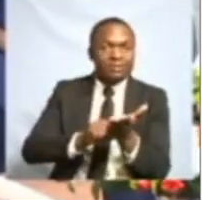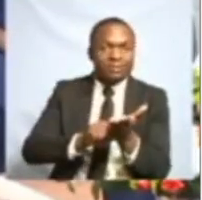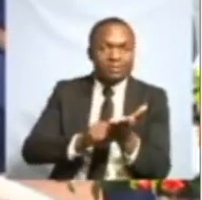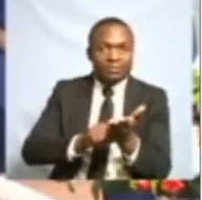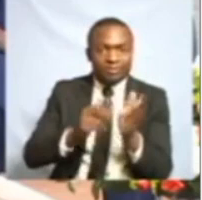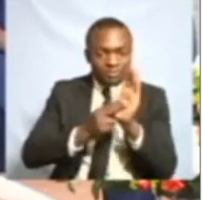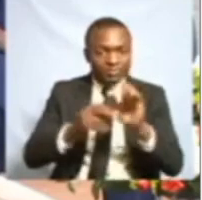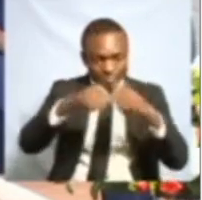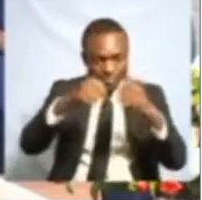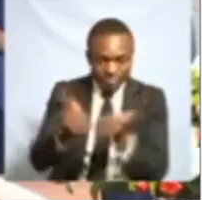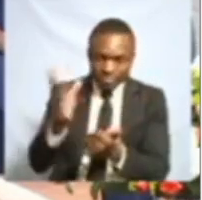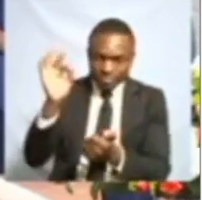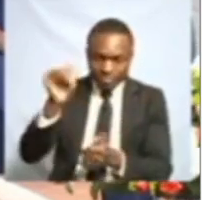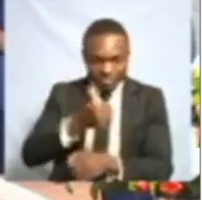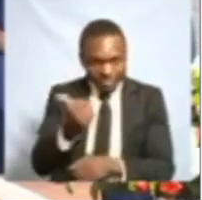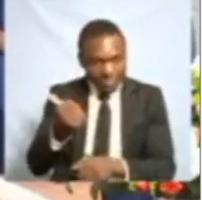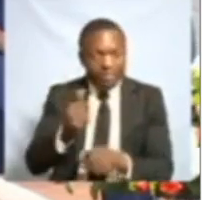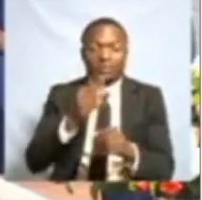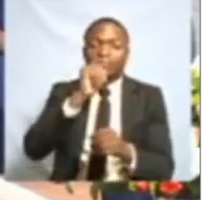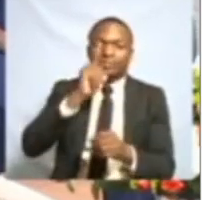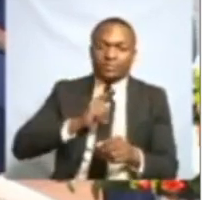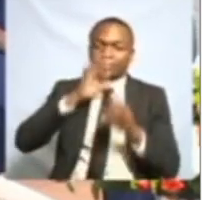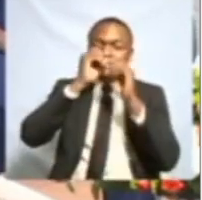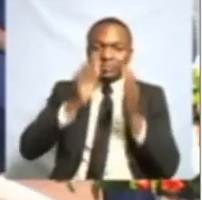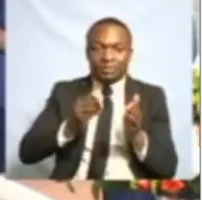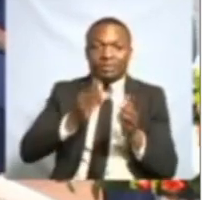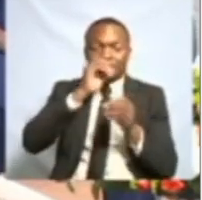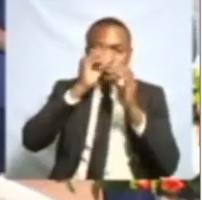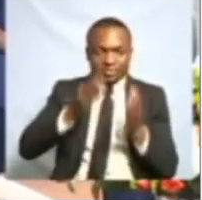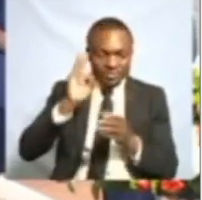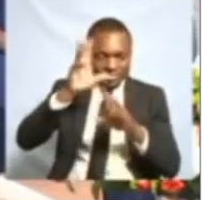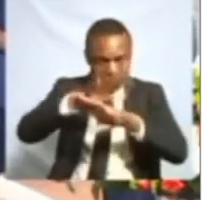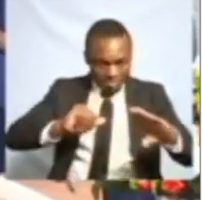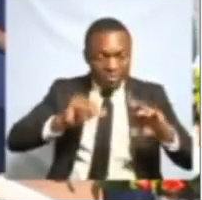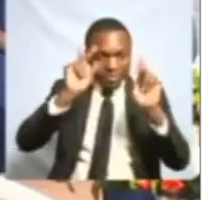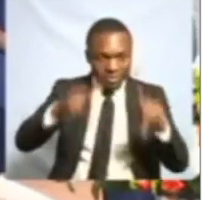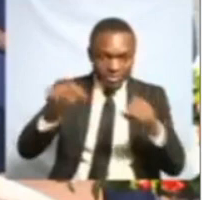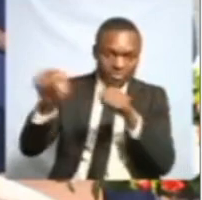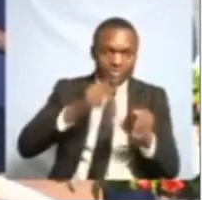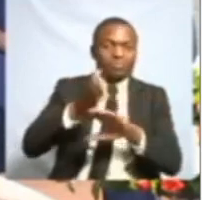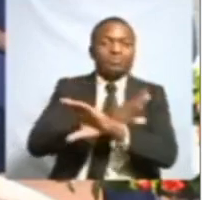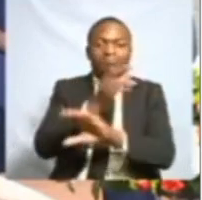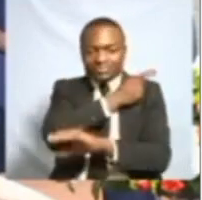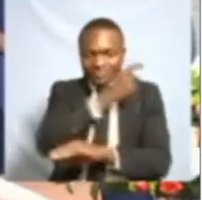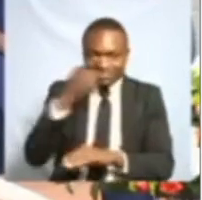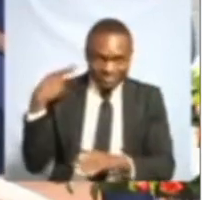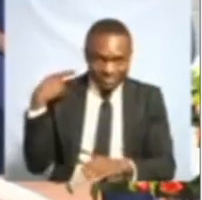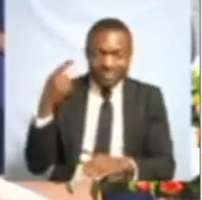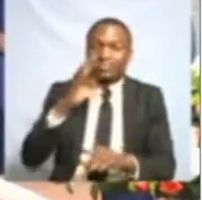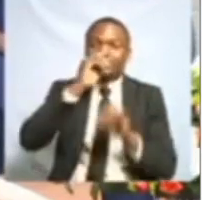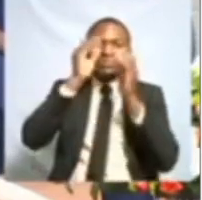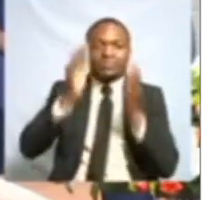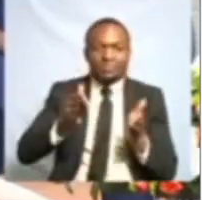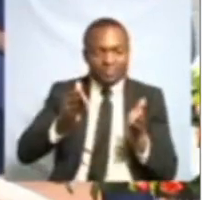in Section 19 or otherwise, the Speaker shall order the person to appear before the Assembly, and the Speaker